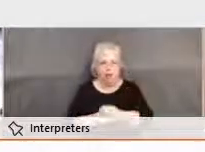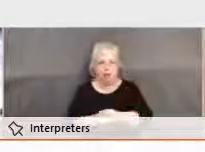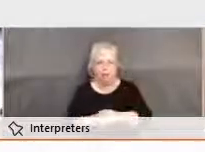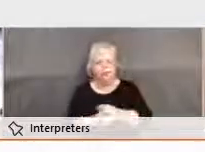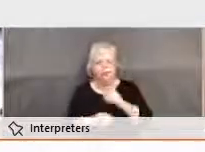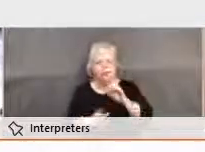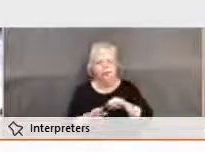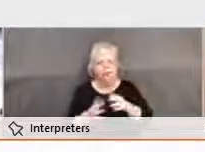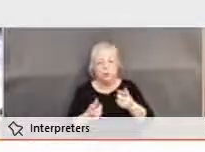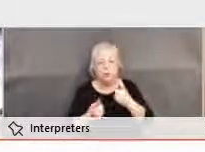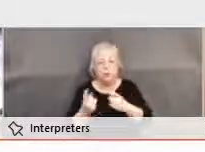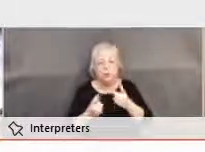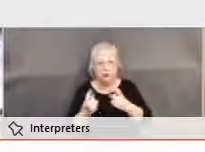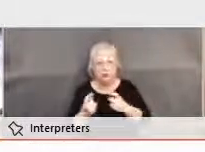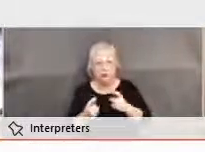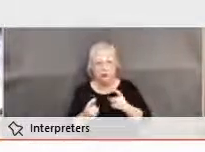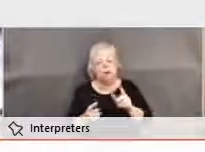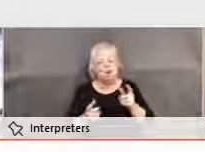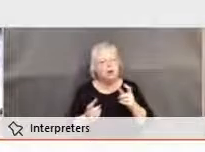Director Compuris.